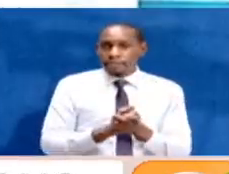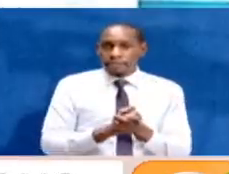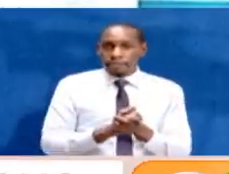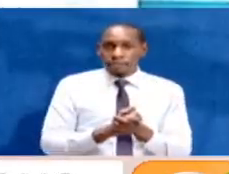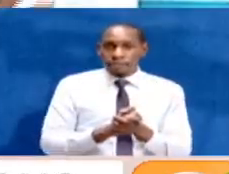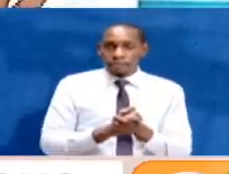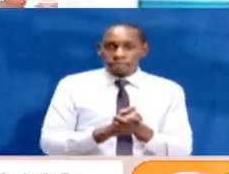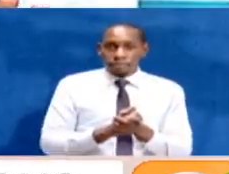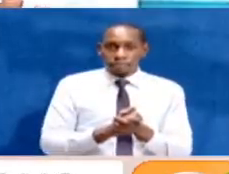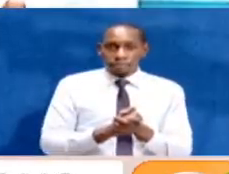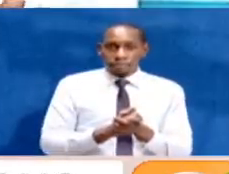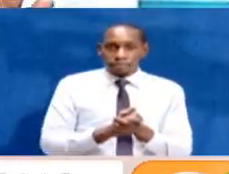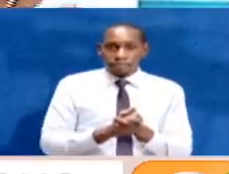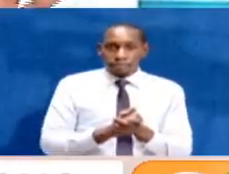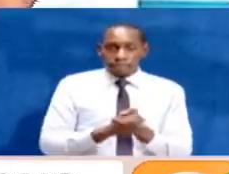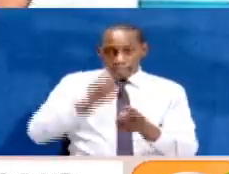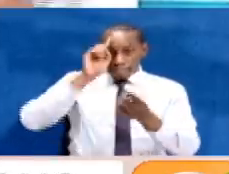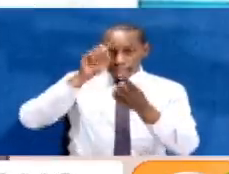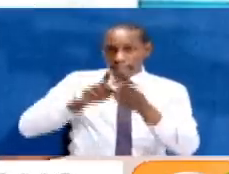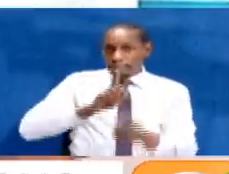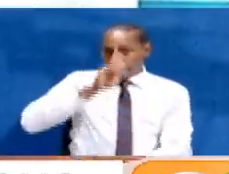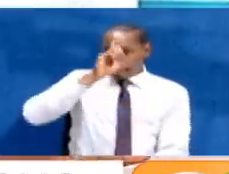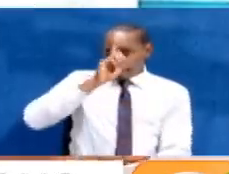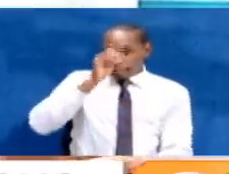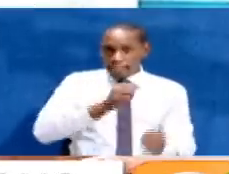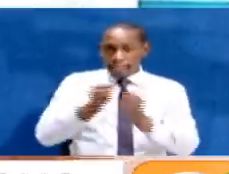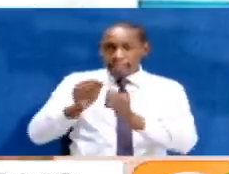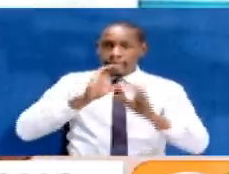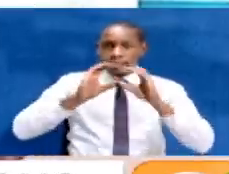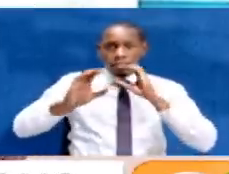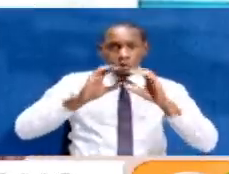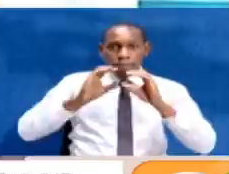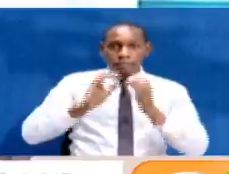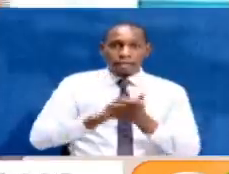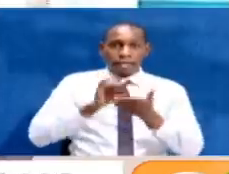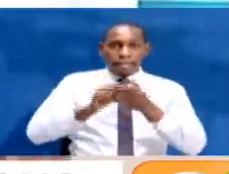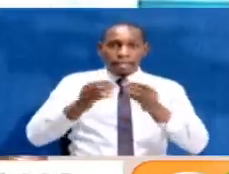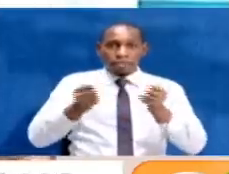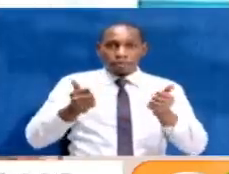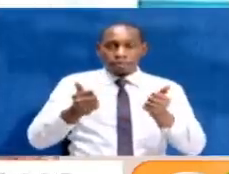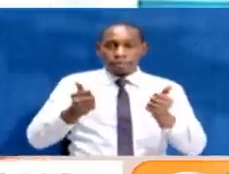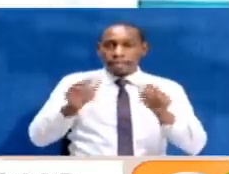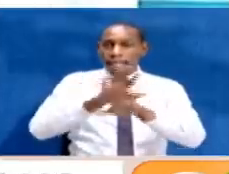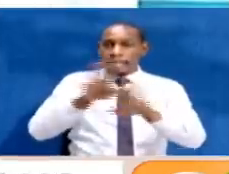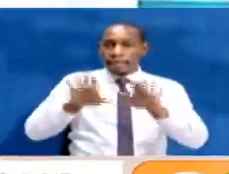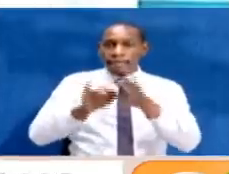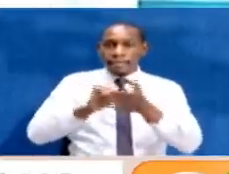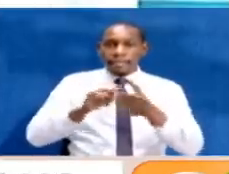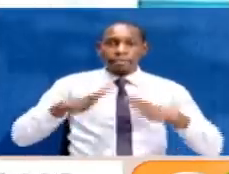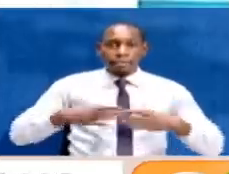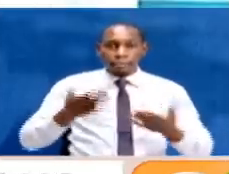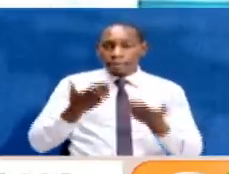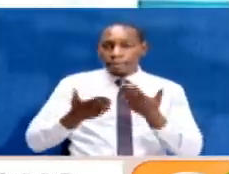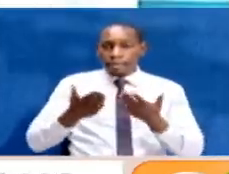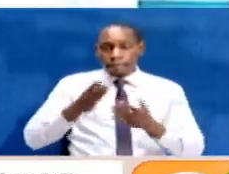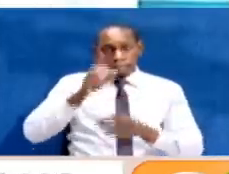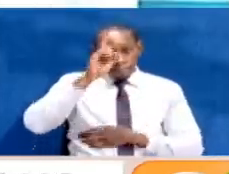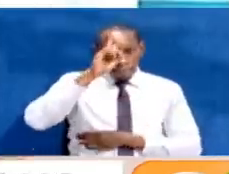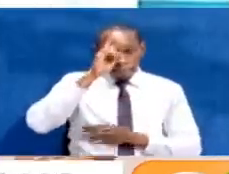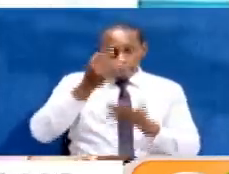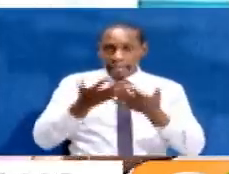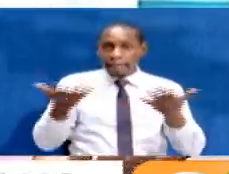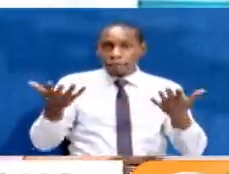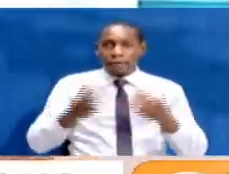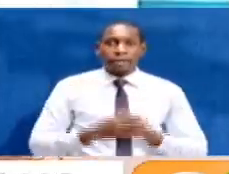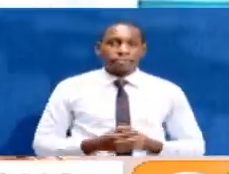very targeted, serious, strategic communication that tackles all of these things that people might be throwing all over